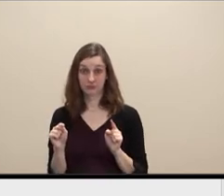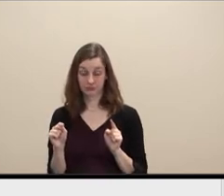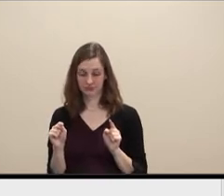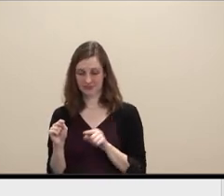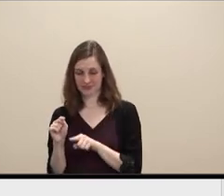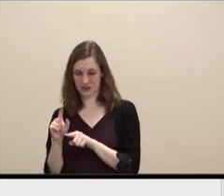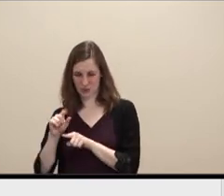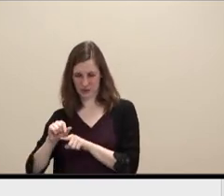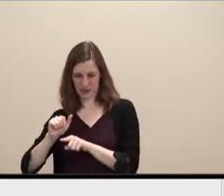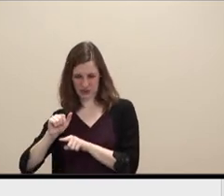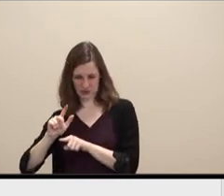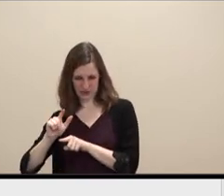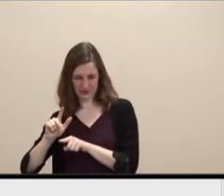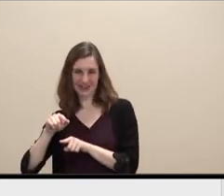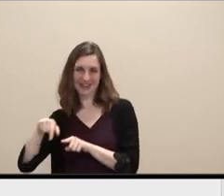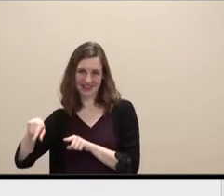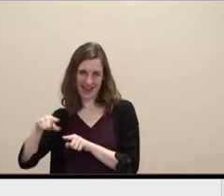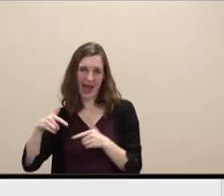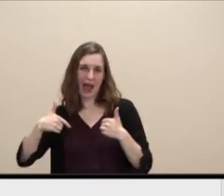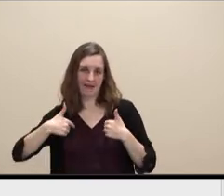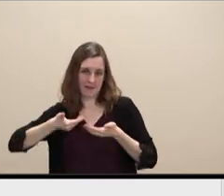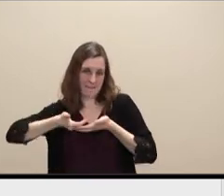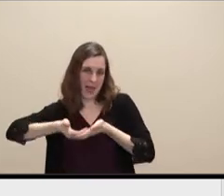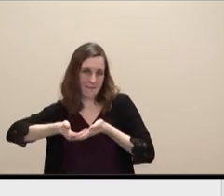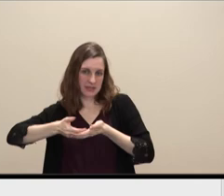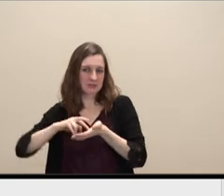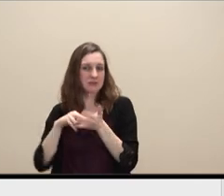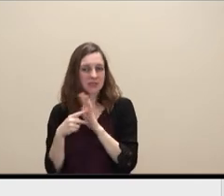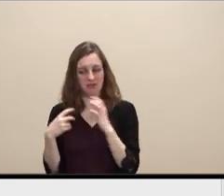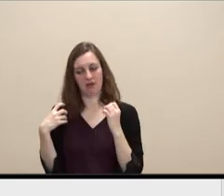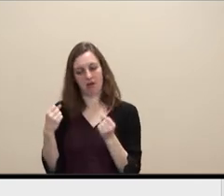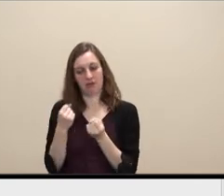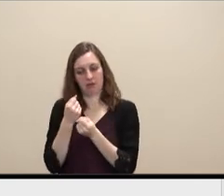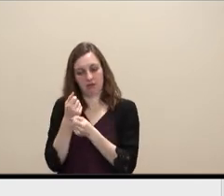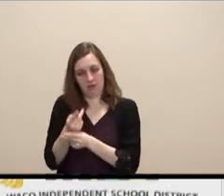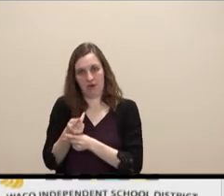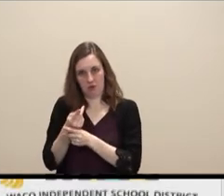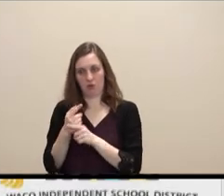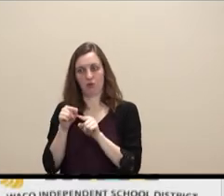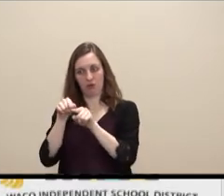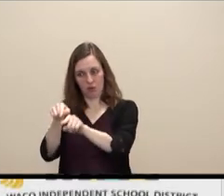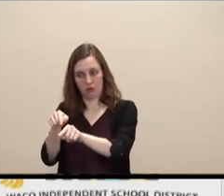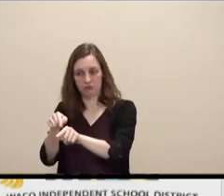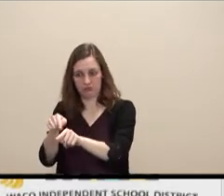because they have the healthcare to help them. So they may very well go back to the regular campus, but they're benefiting now.